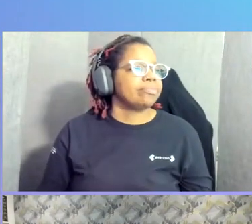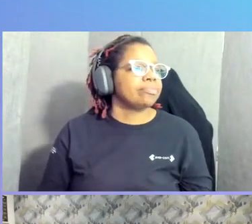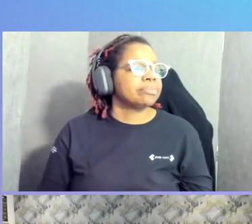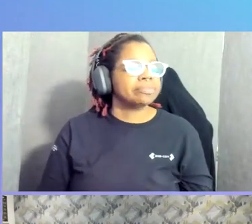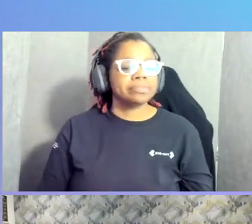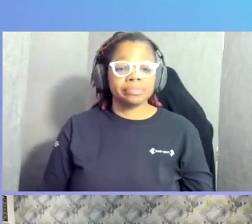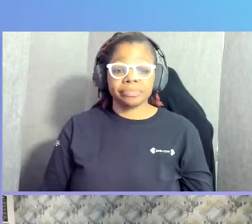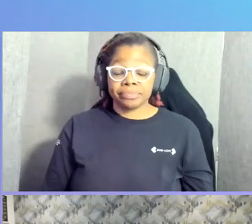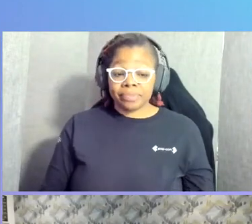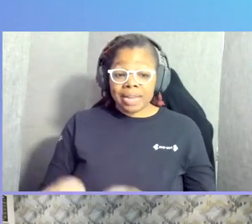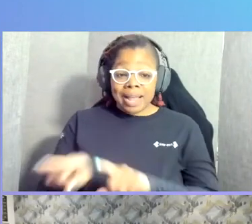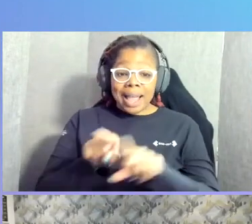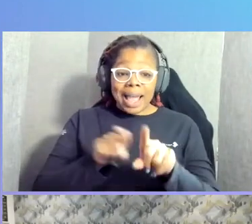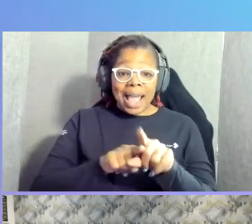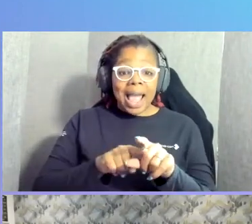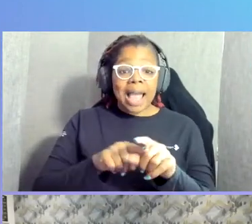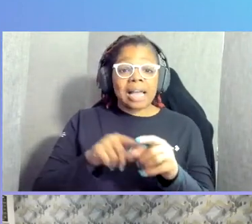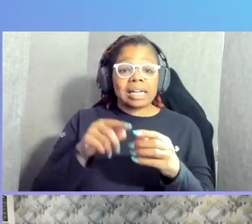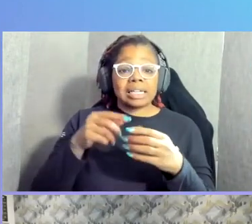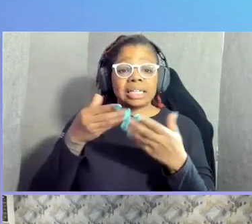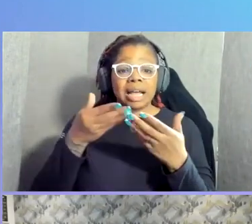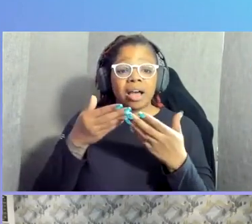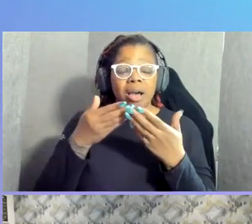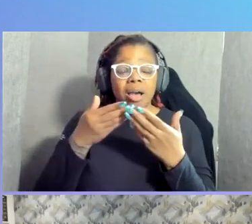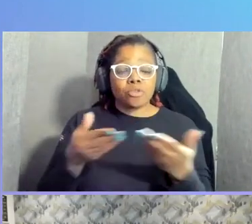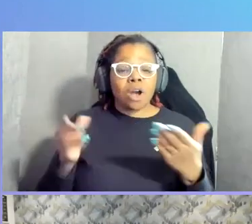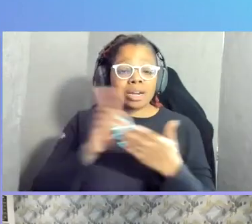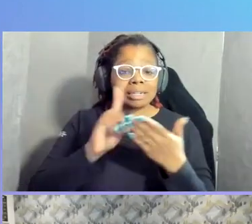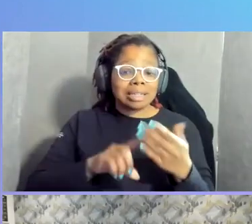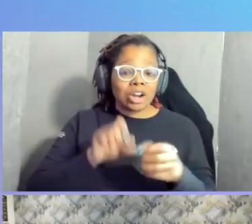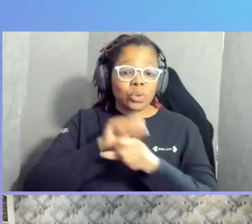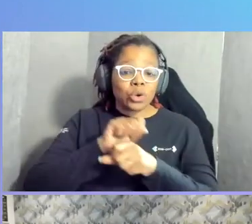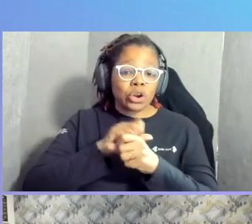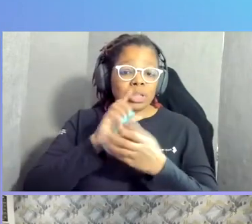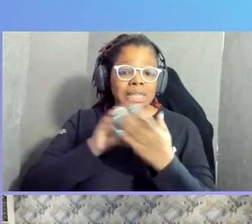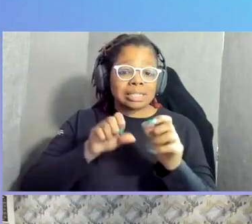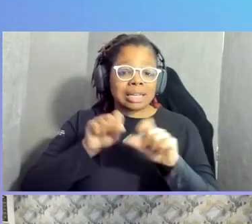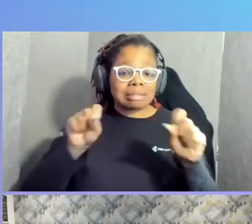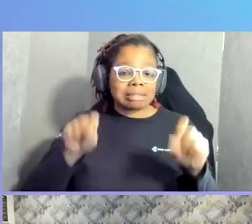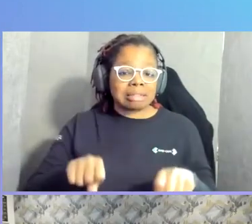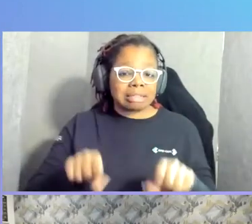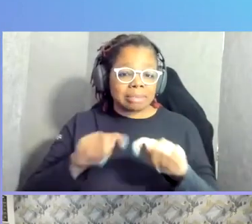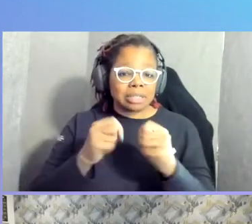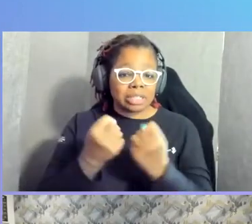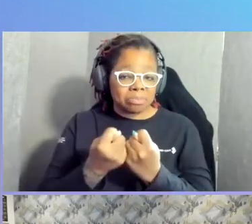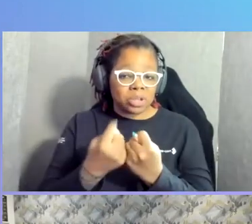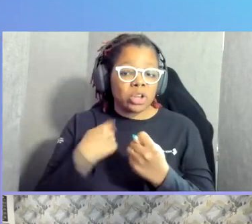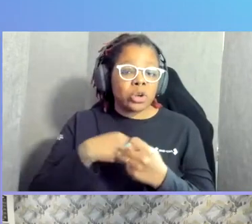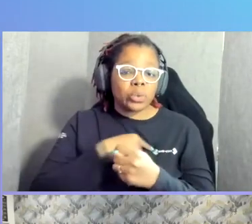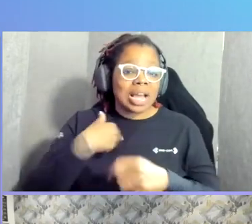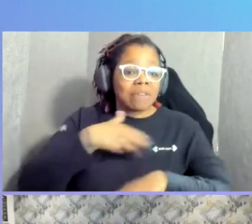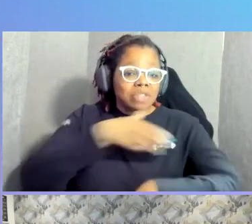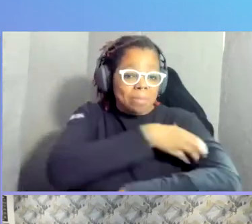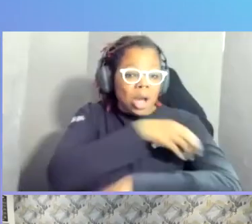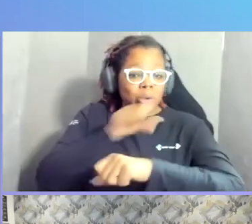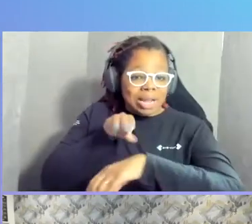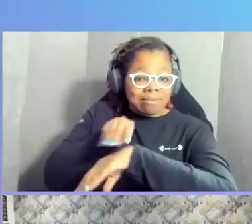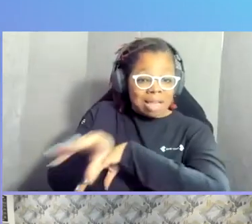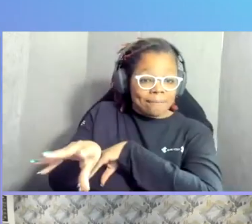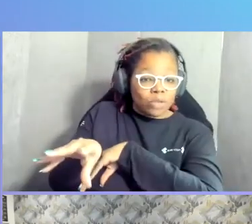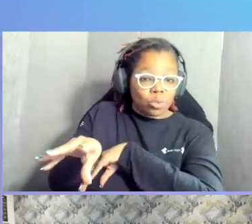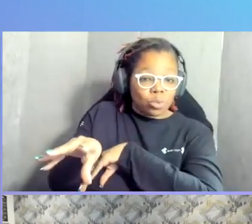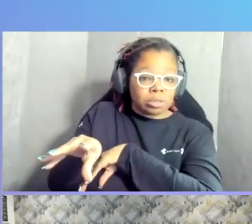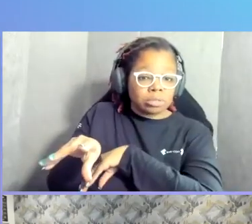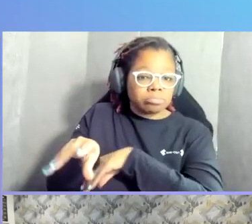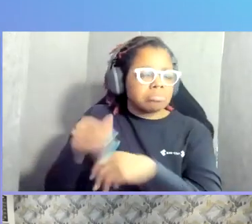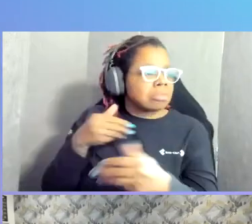And as a product designer working on the design system team, as I said earlier, we have the power to influence. No matter